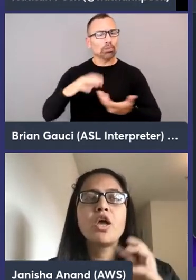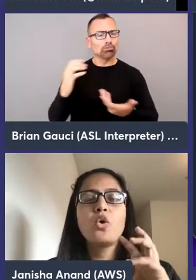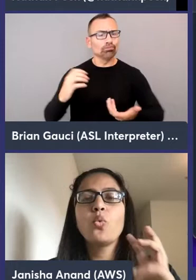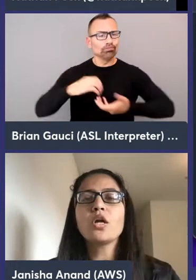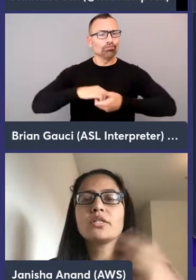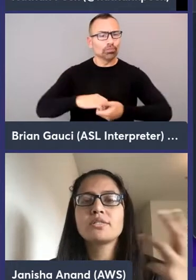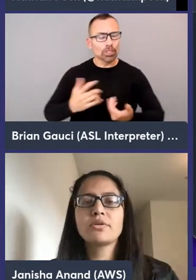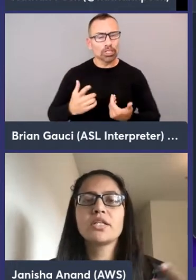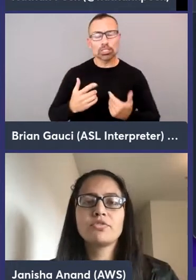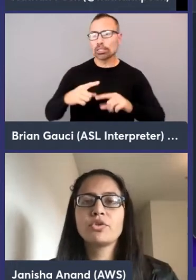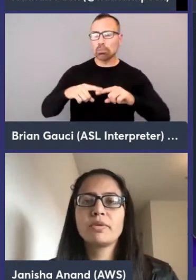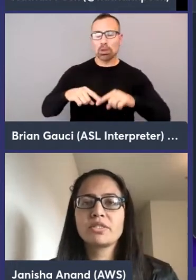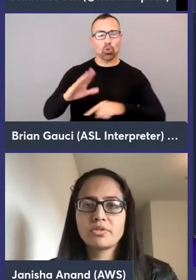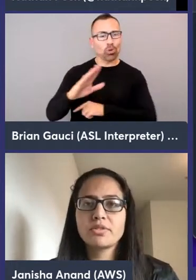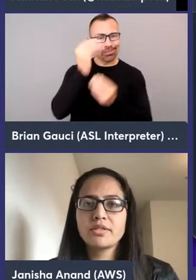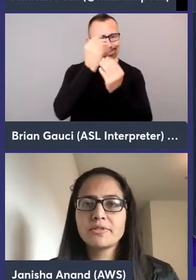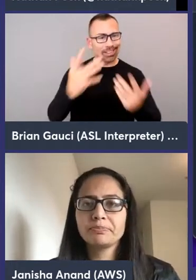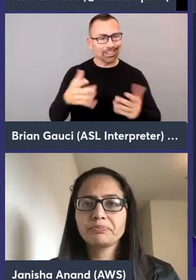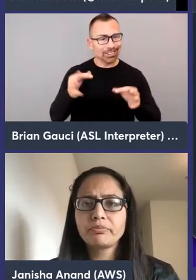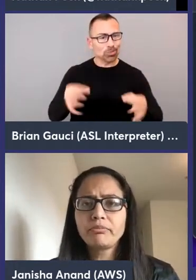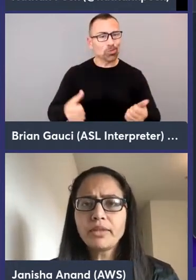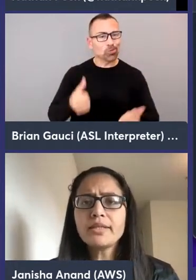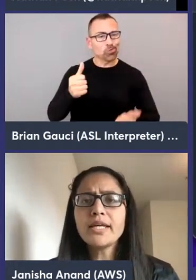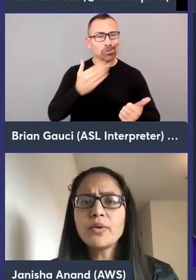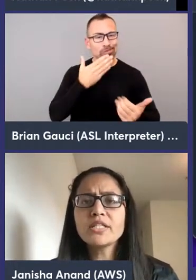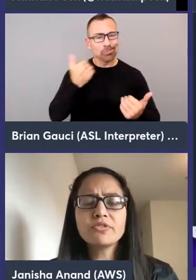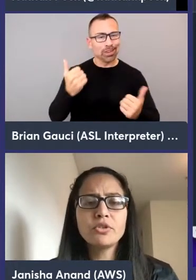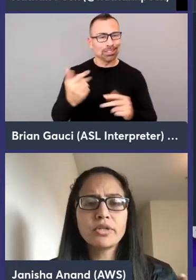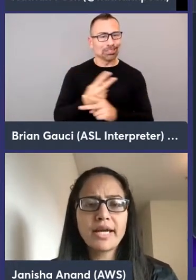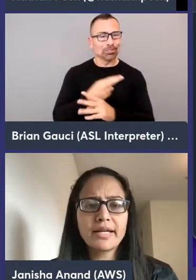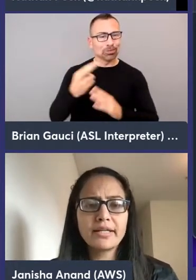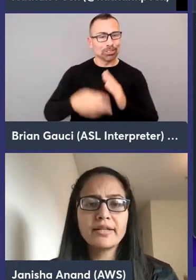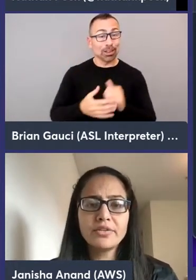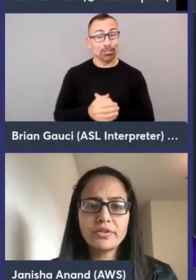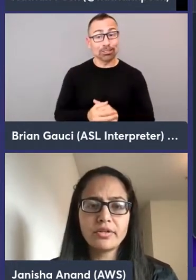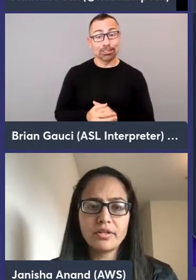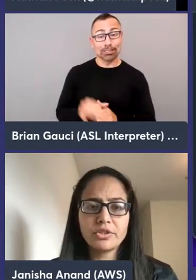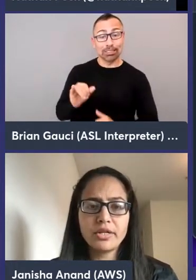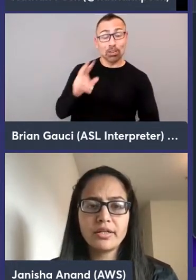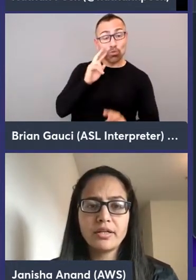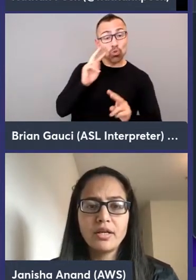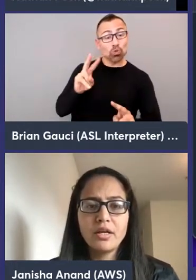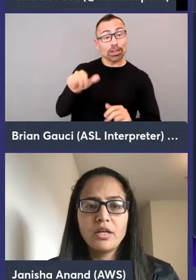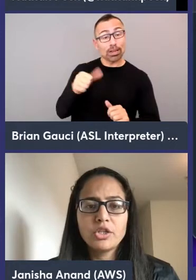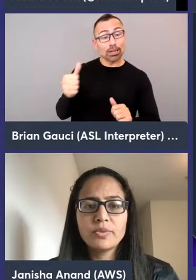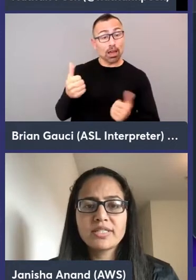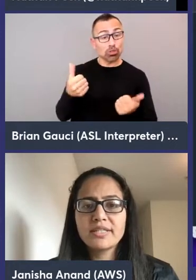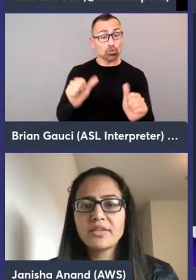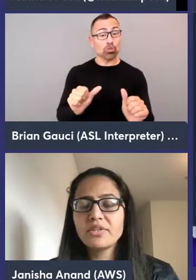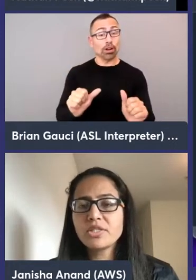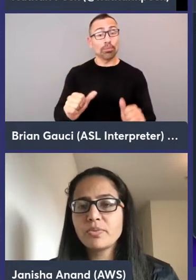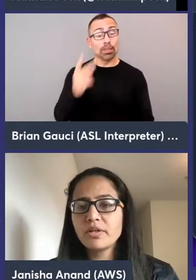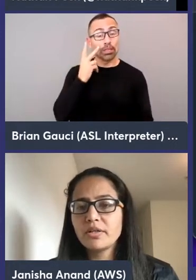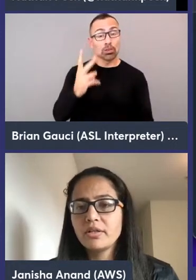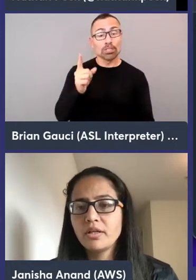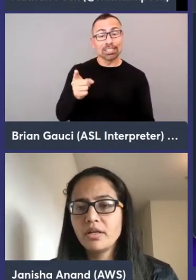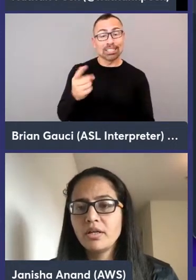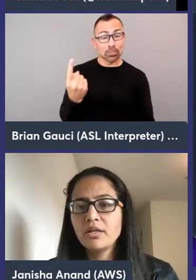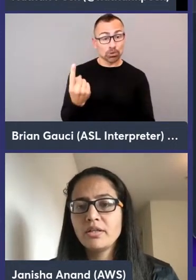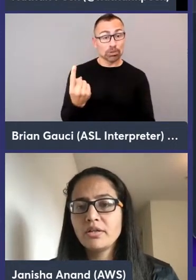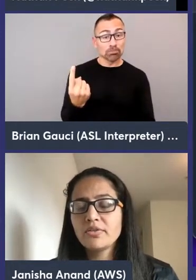determine what is going to give you the best results. Likewise, if you look at another trial, you will see that this